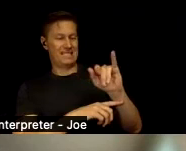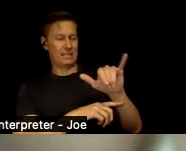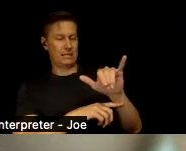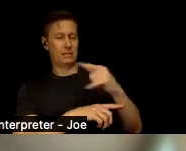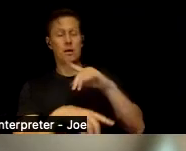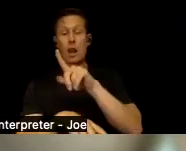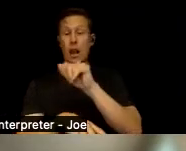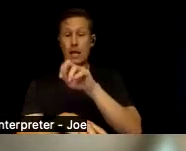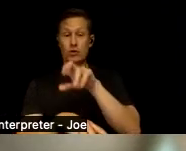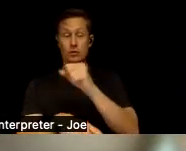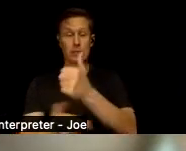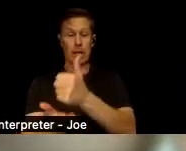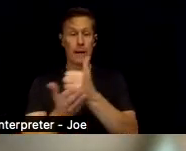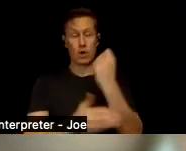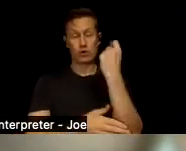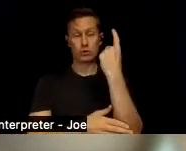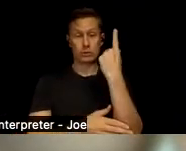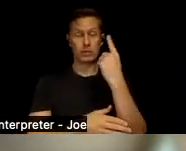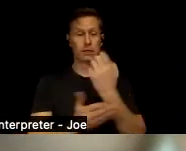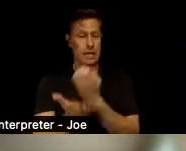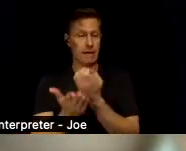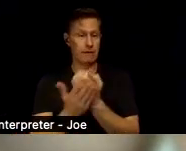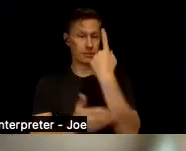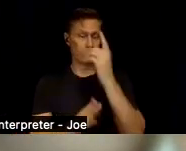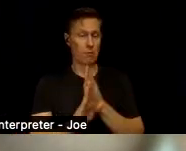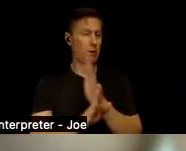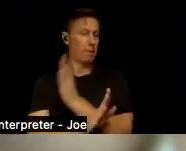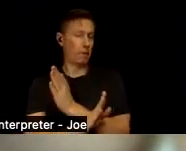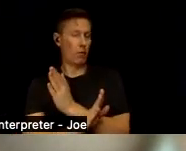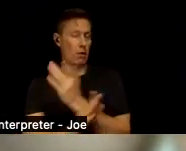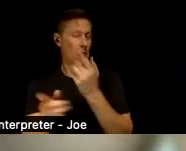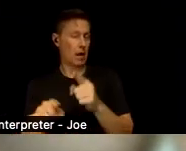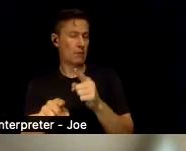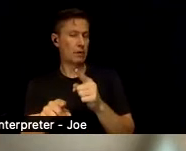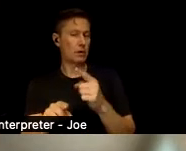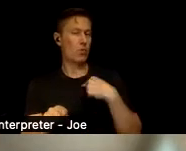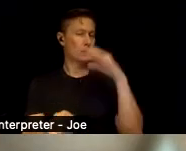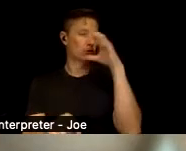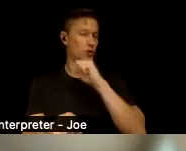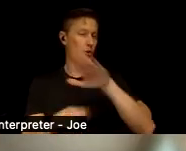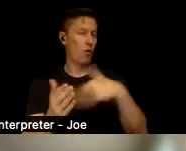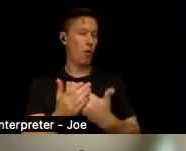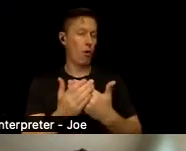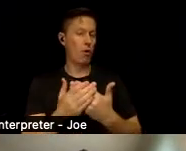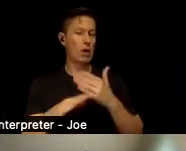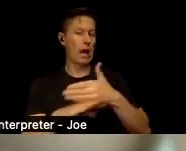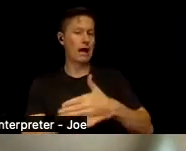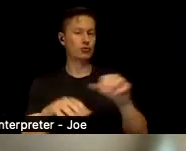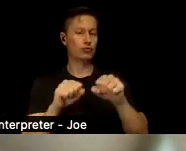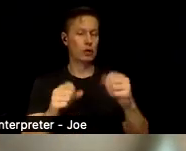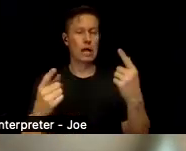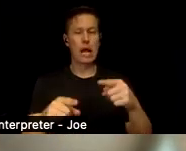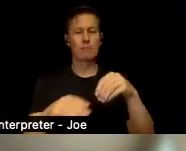provided irrefutable evidence for. Prior to Landers, it was assumed that all aftershocks occurred within a source dimension, or say